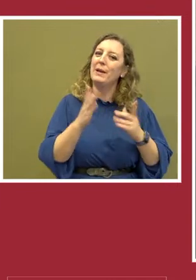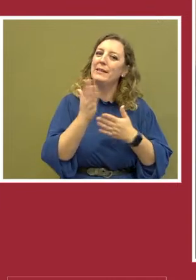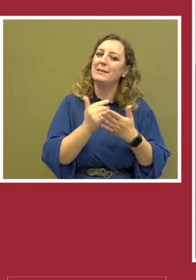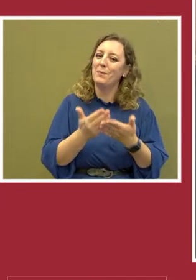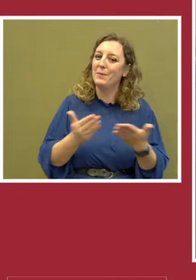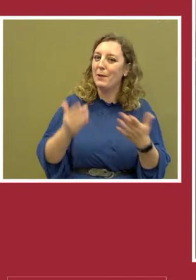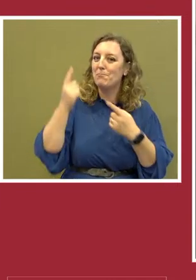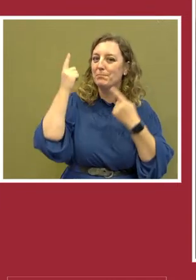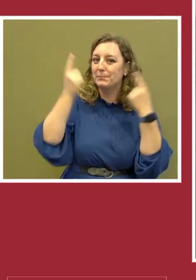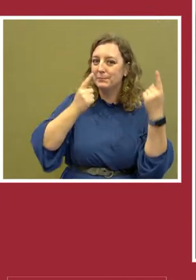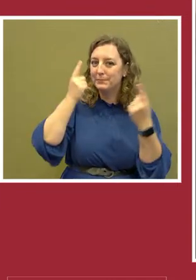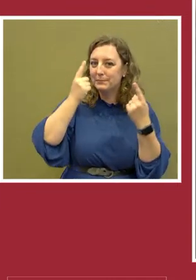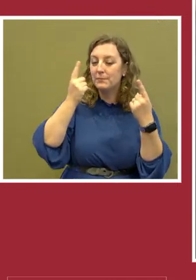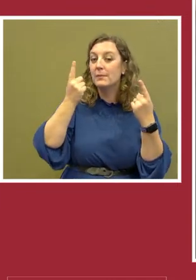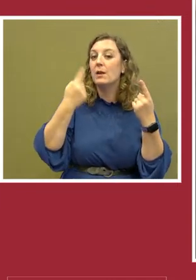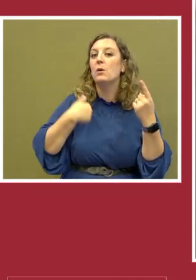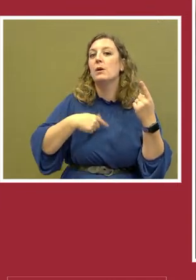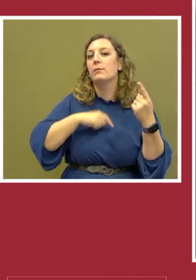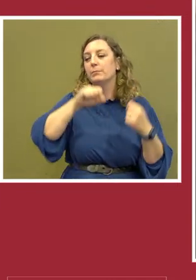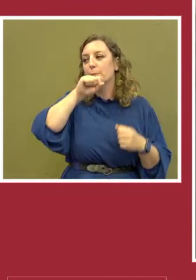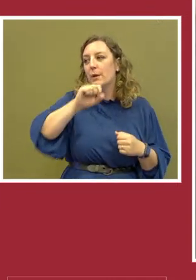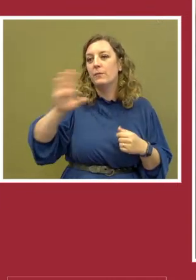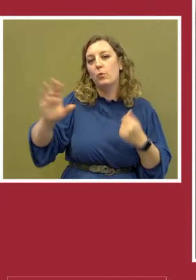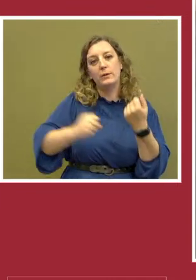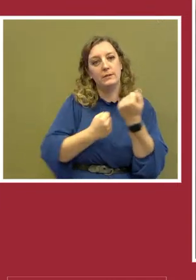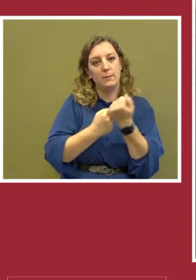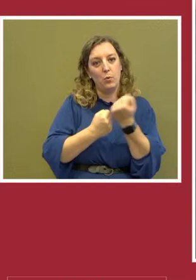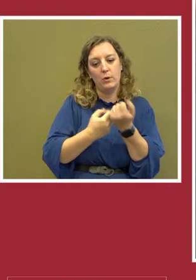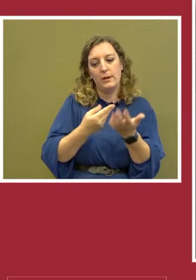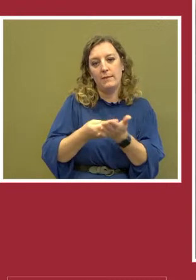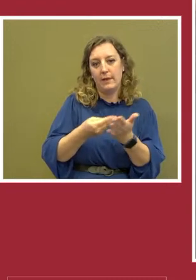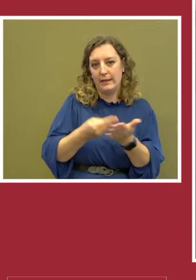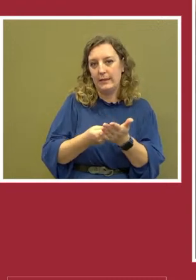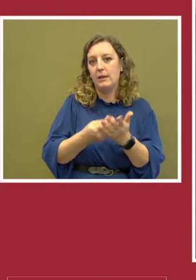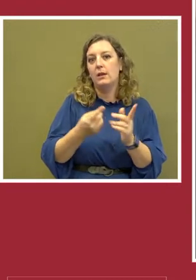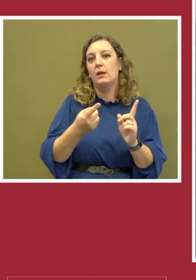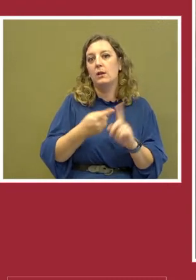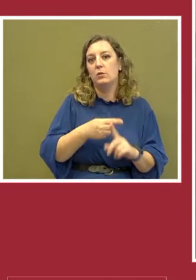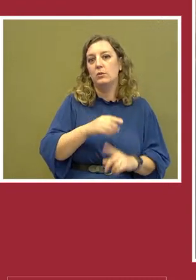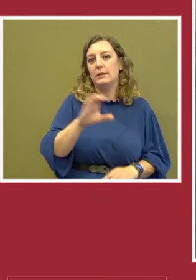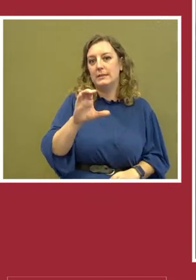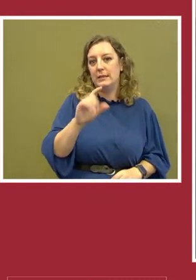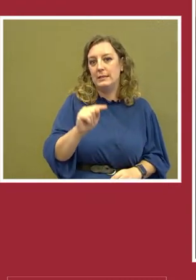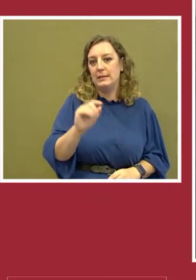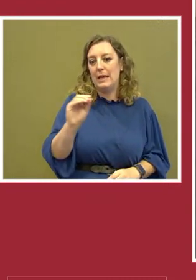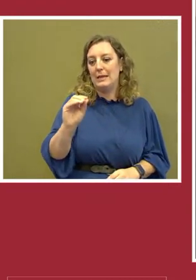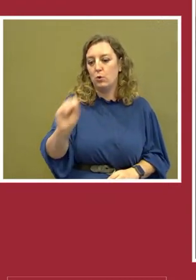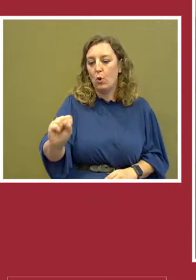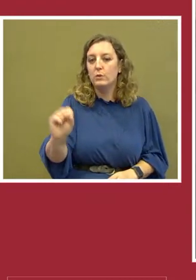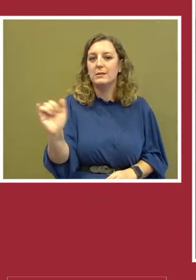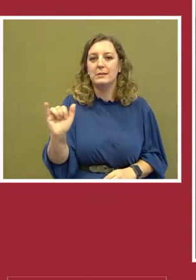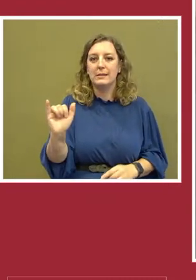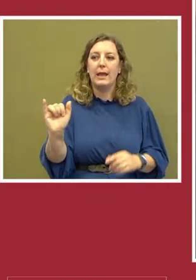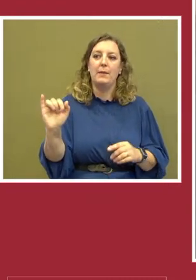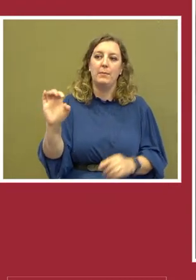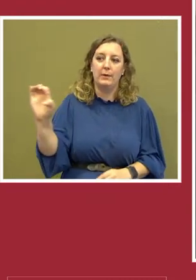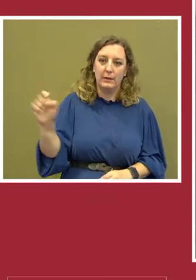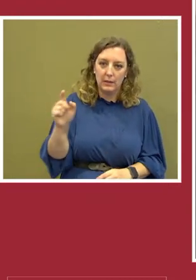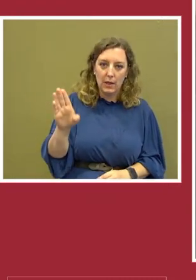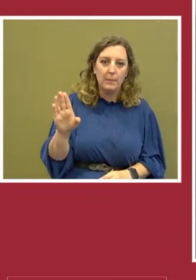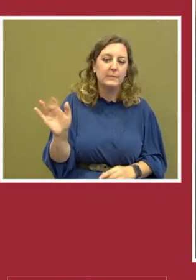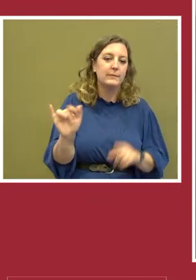to think about: we would really love your support and funding and supporting CTSOs and these clubs, just like you do athletics,